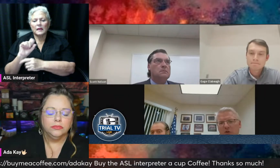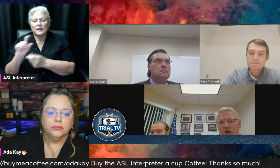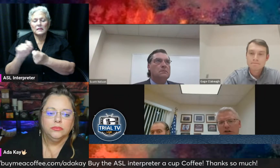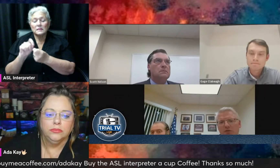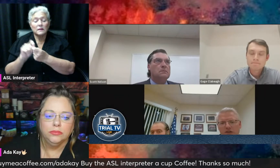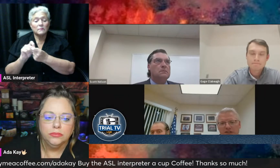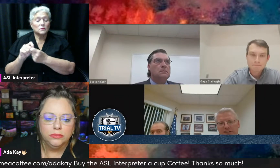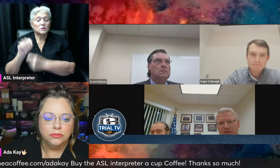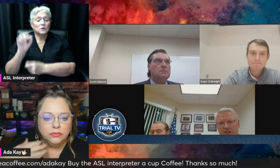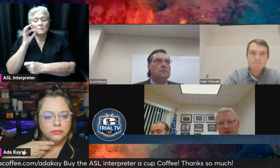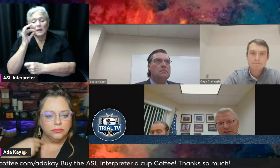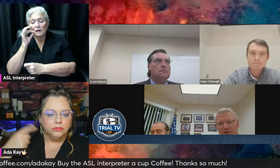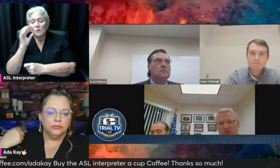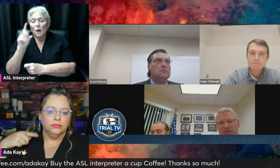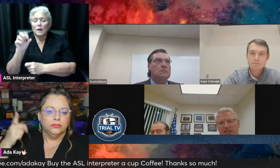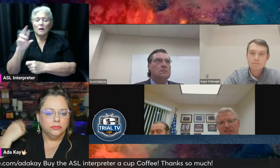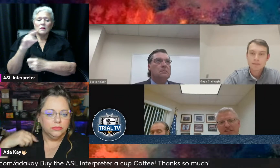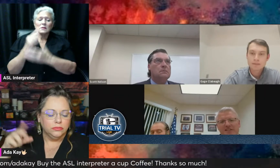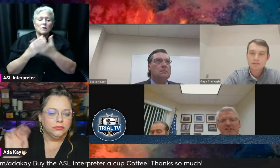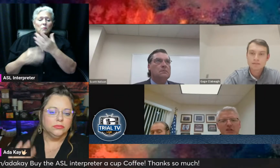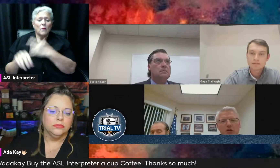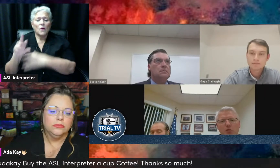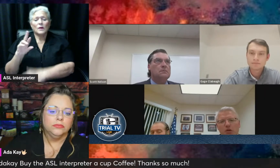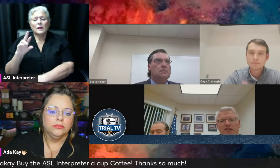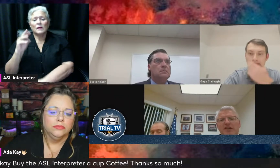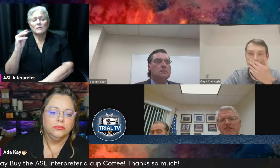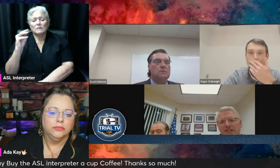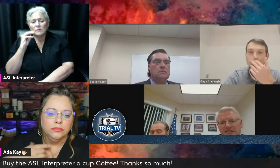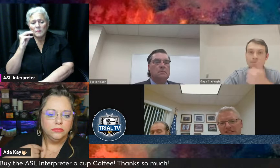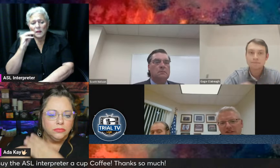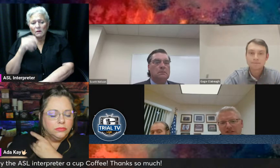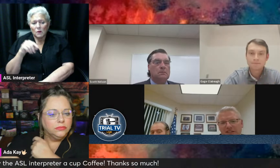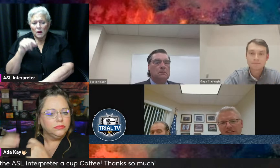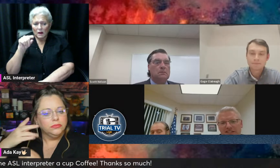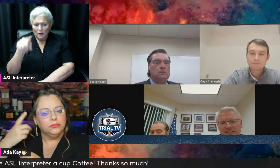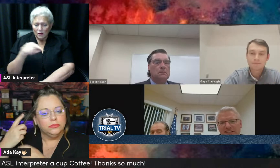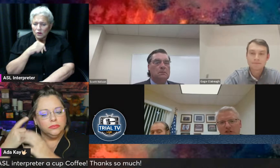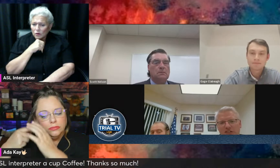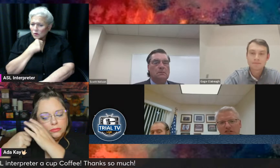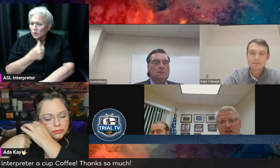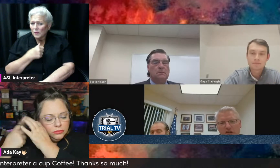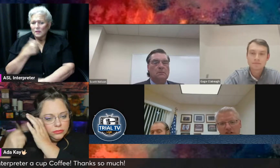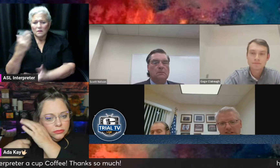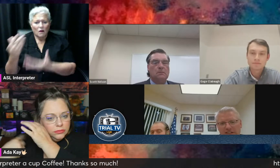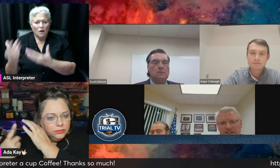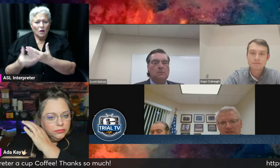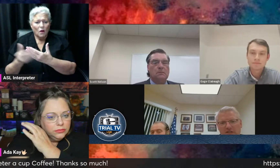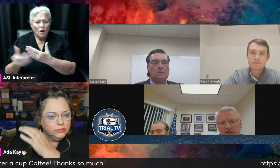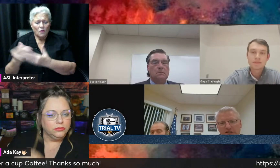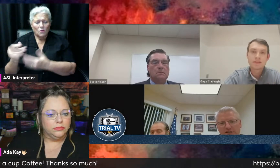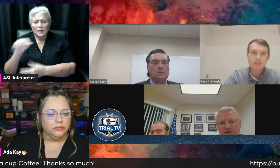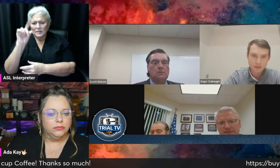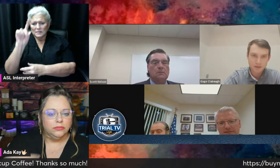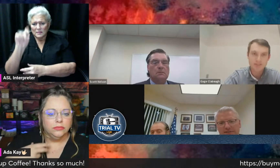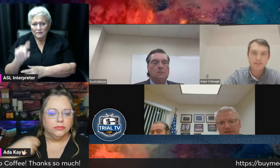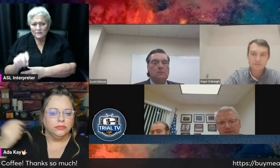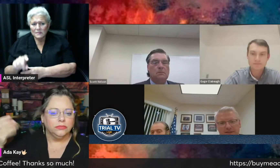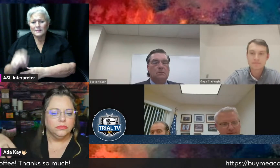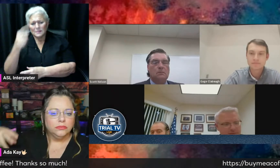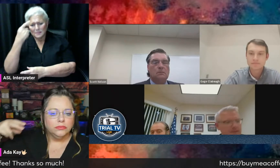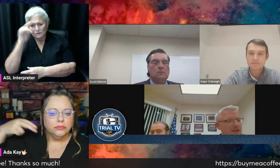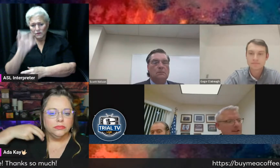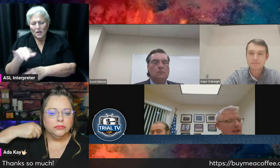of marijuana was on the previous test, you wouldn't have necessarily tested it on the targeted test, correct?